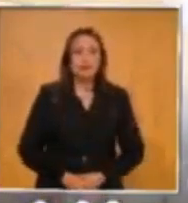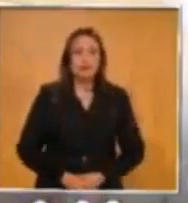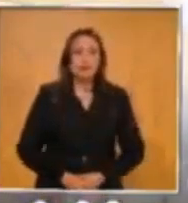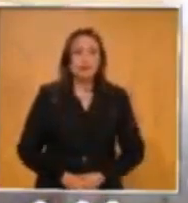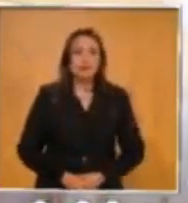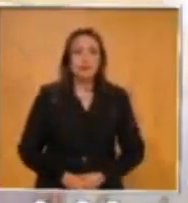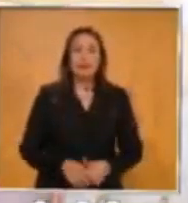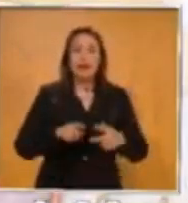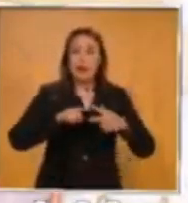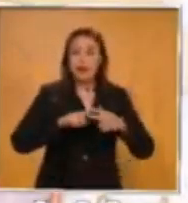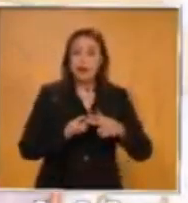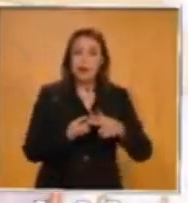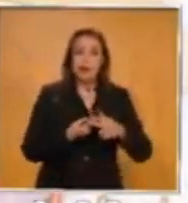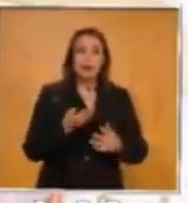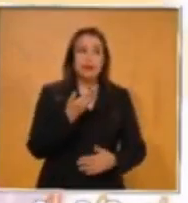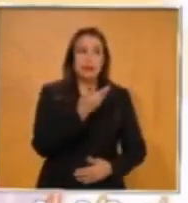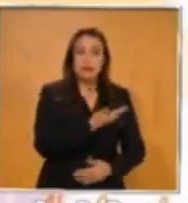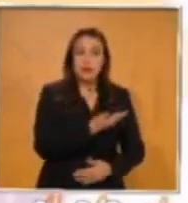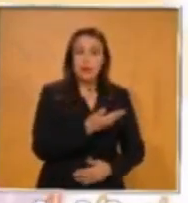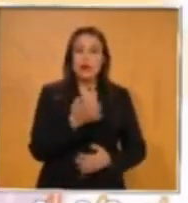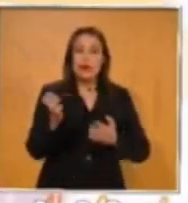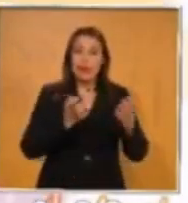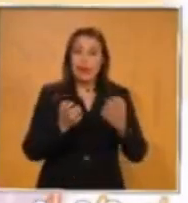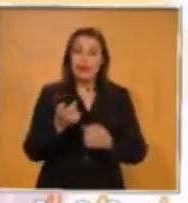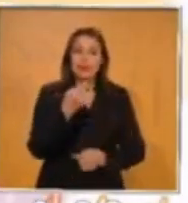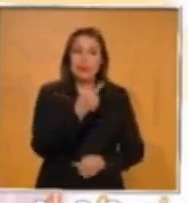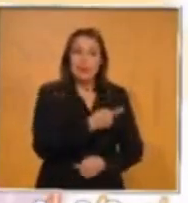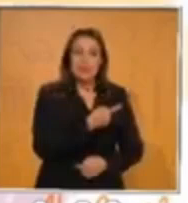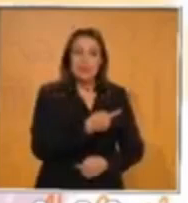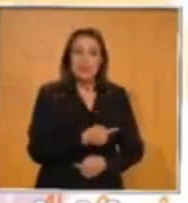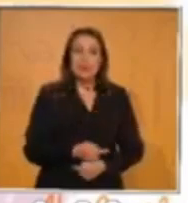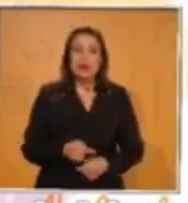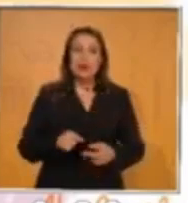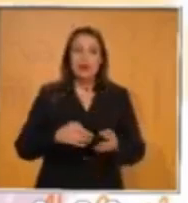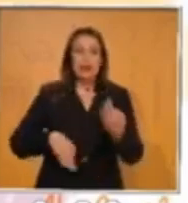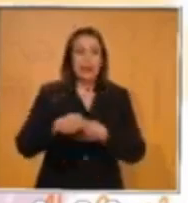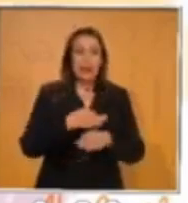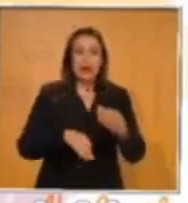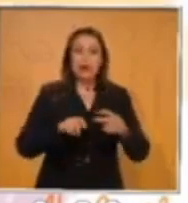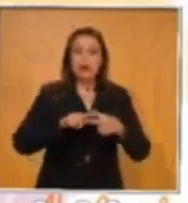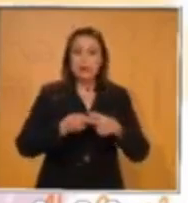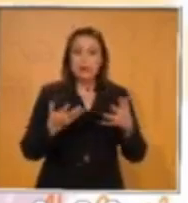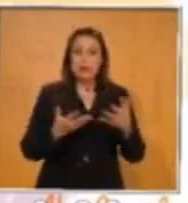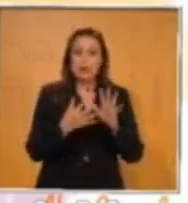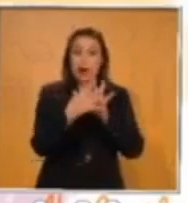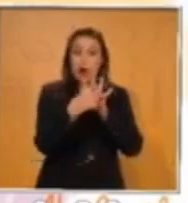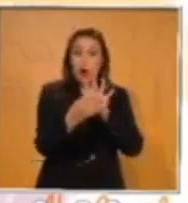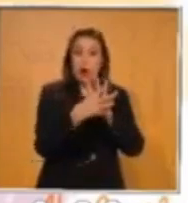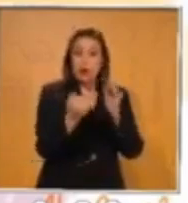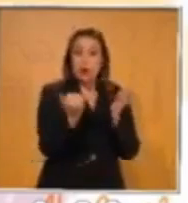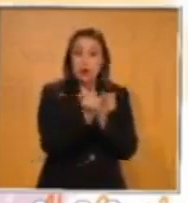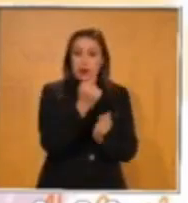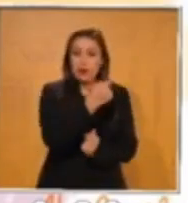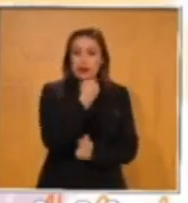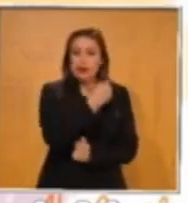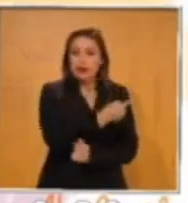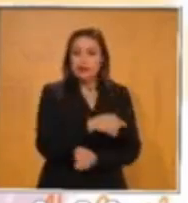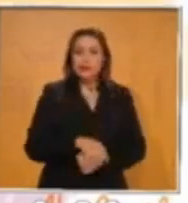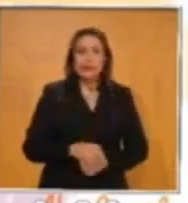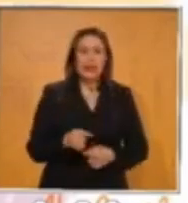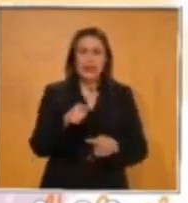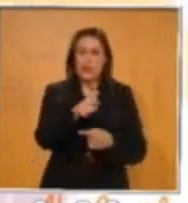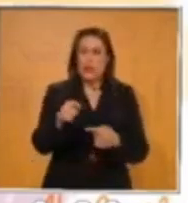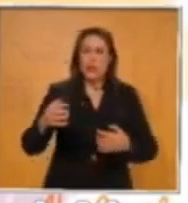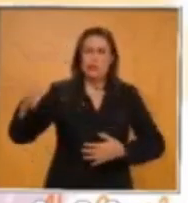Let's start with warm-up exercises. Please do it at home, class. Do it. Stretch your body